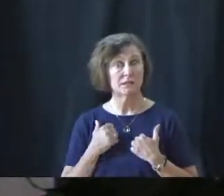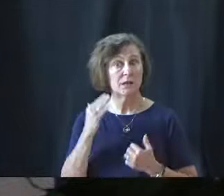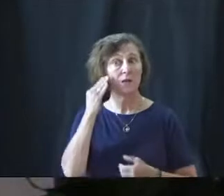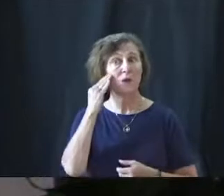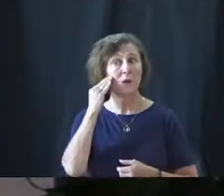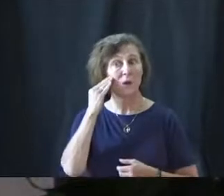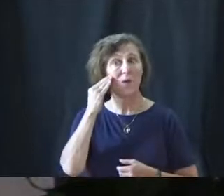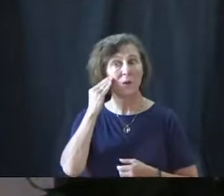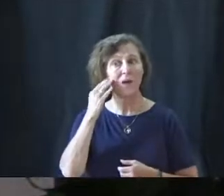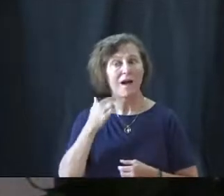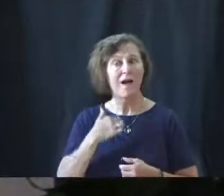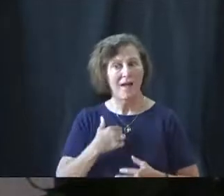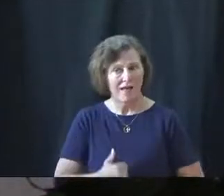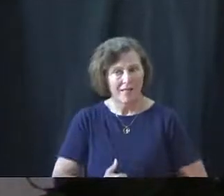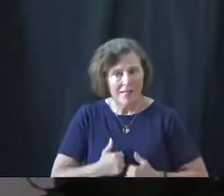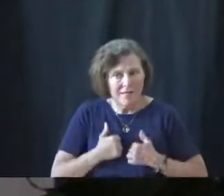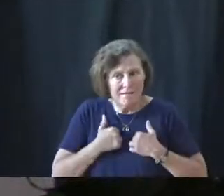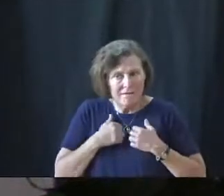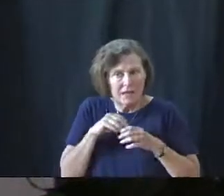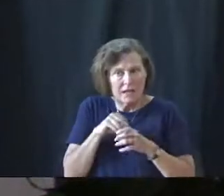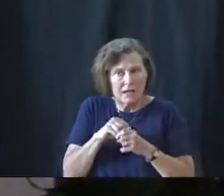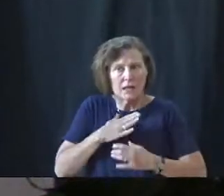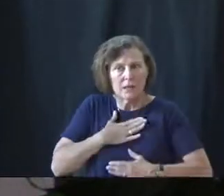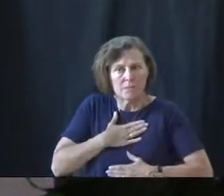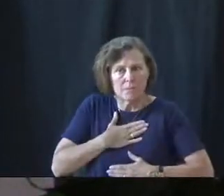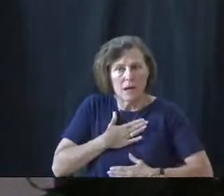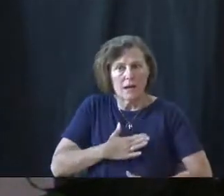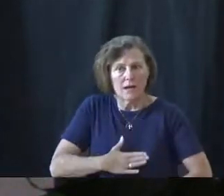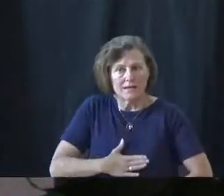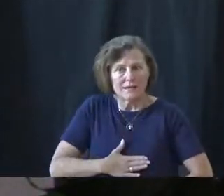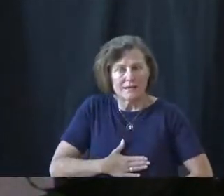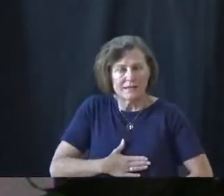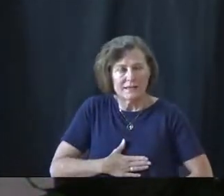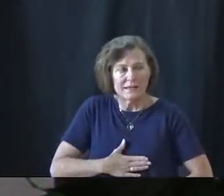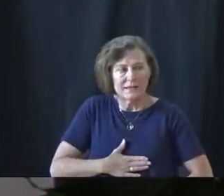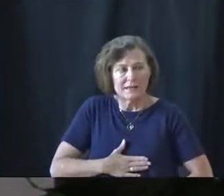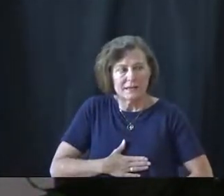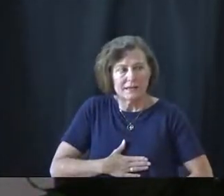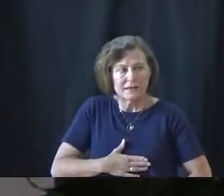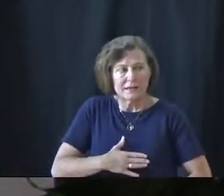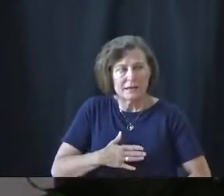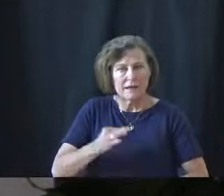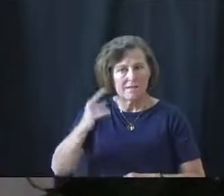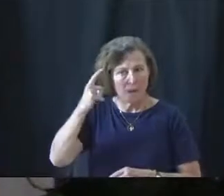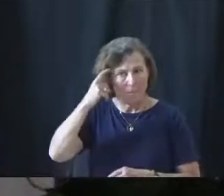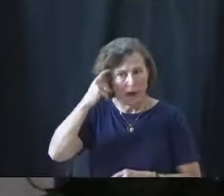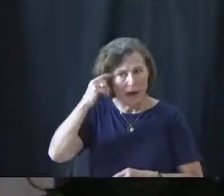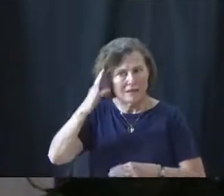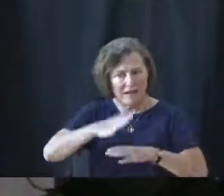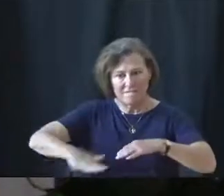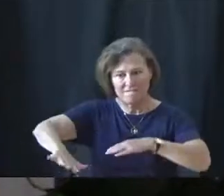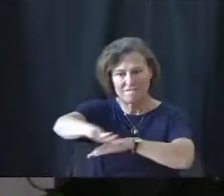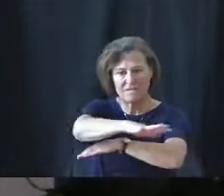Know that I live in the body of mind and of the field of the senses.